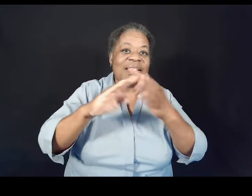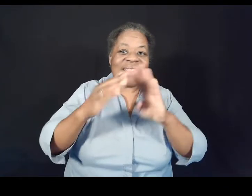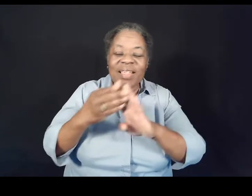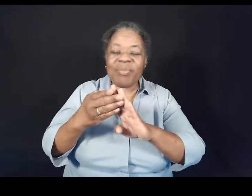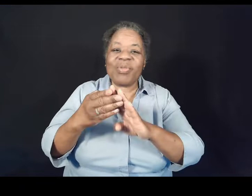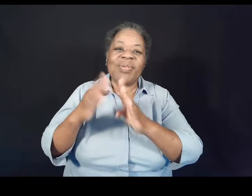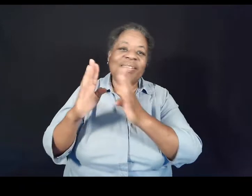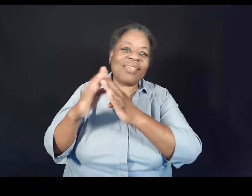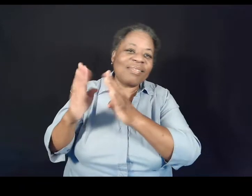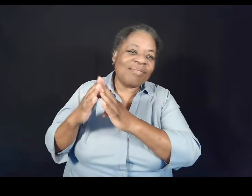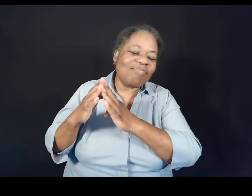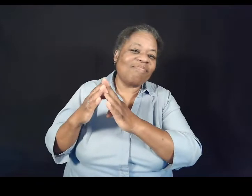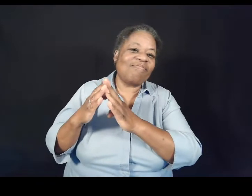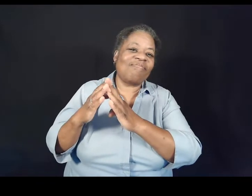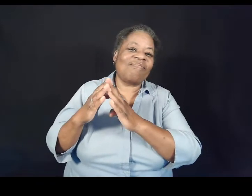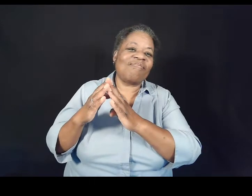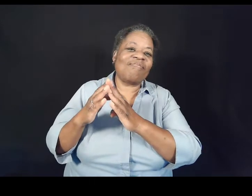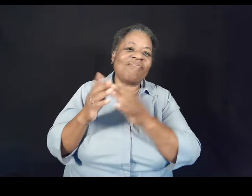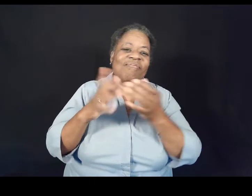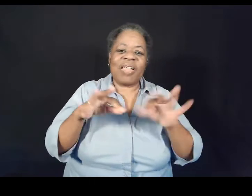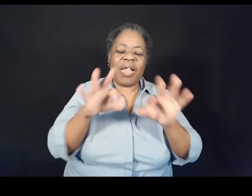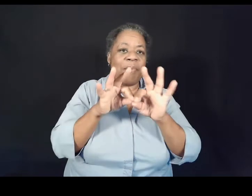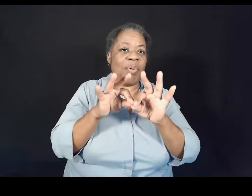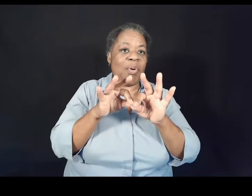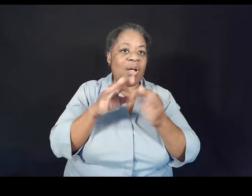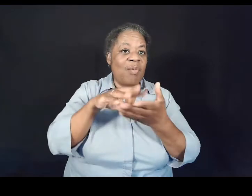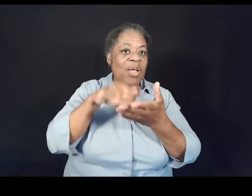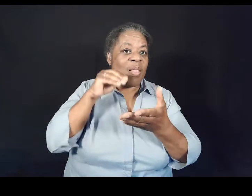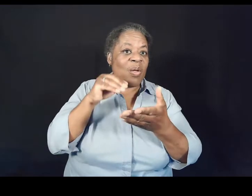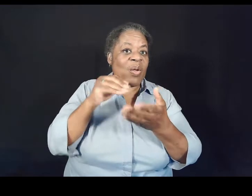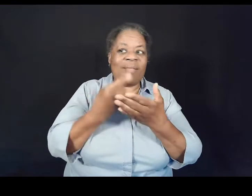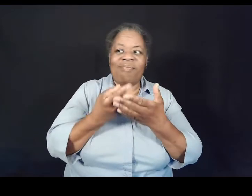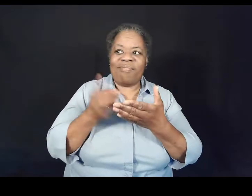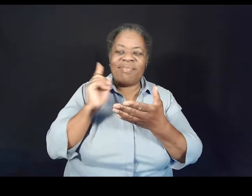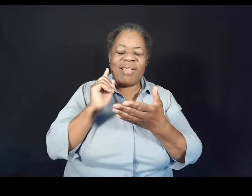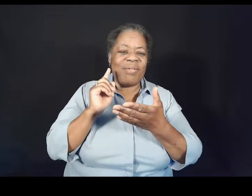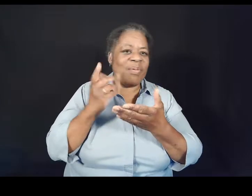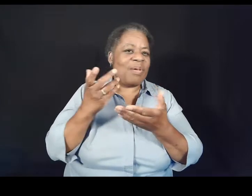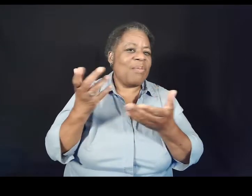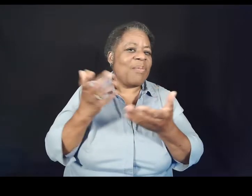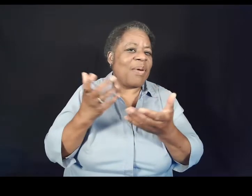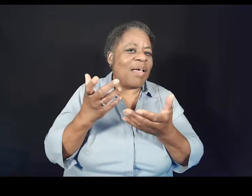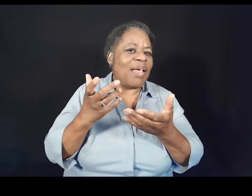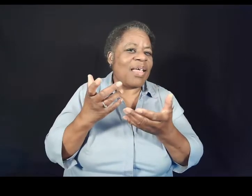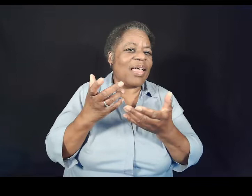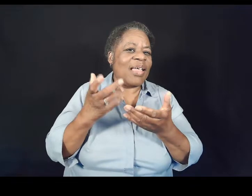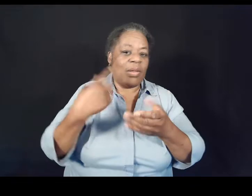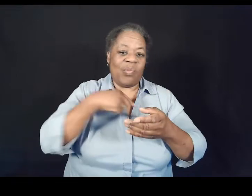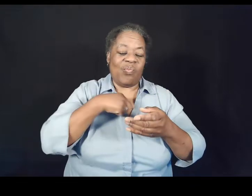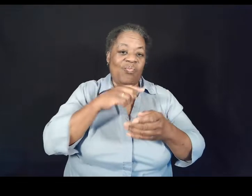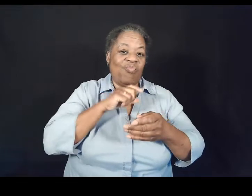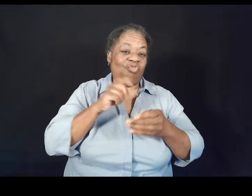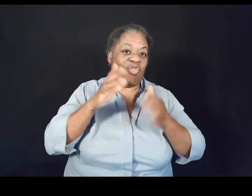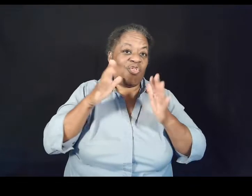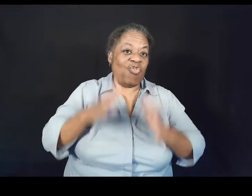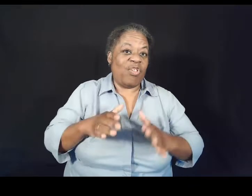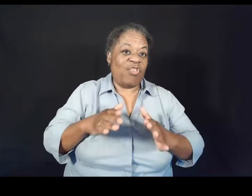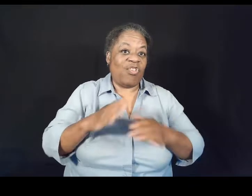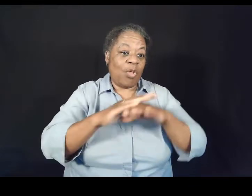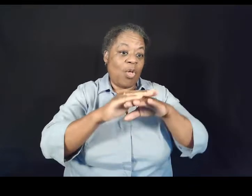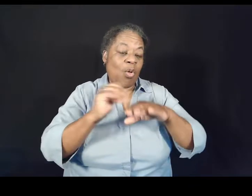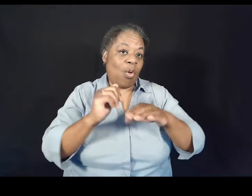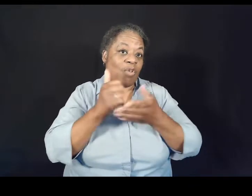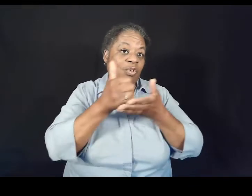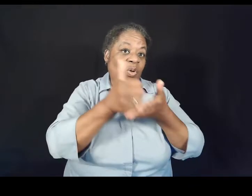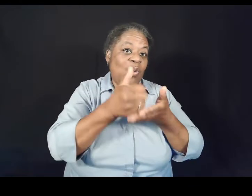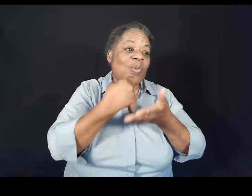cities. One of the important things we learned from Pastor John's message last Sunday is that as Christians, we're not just called to tell people